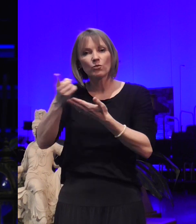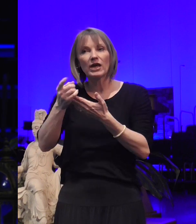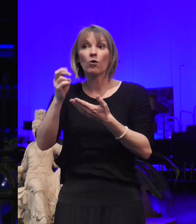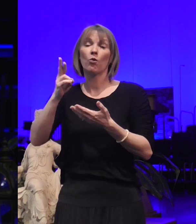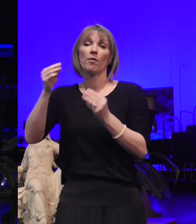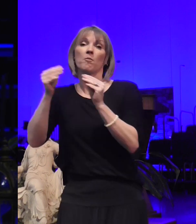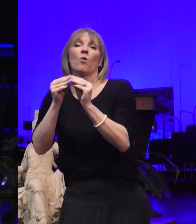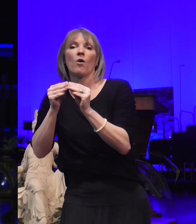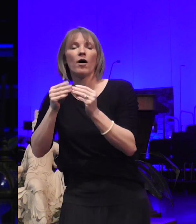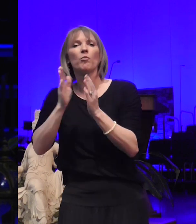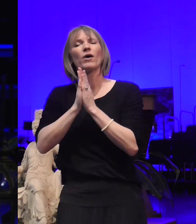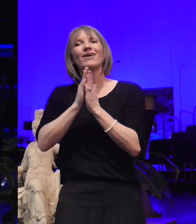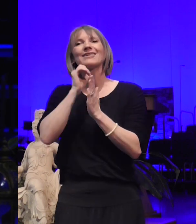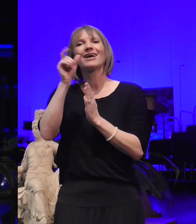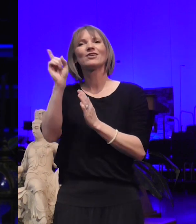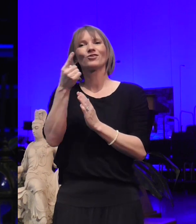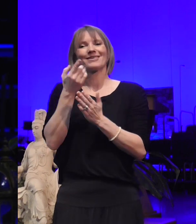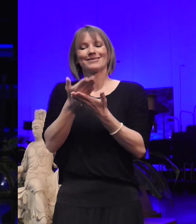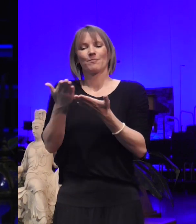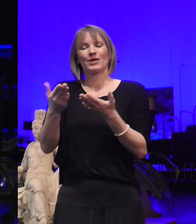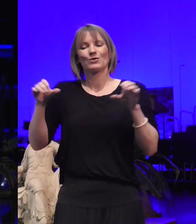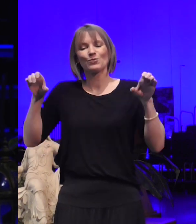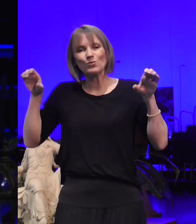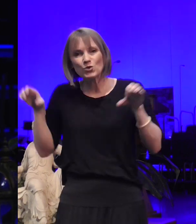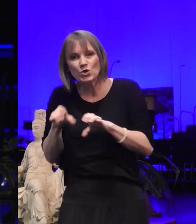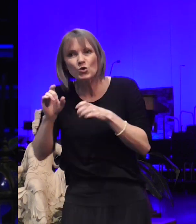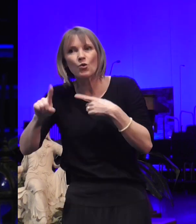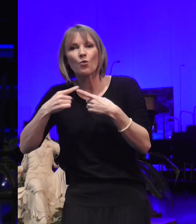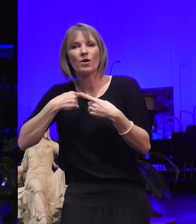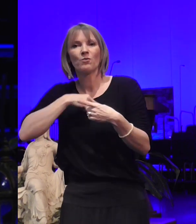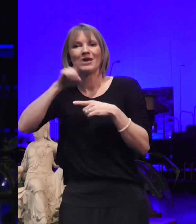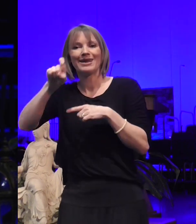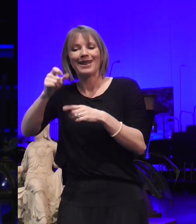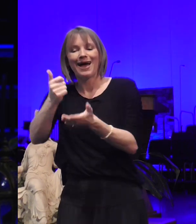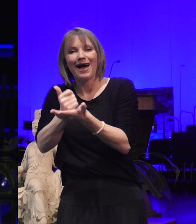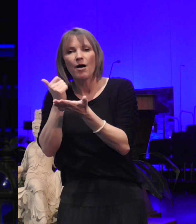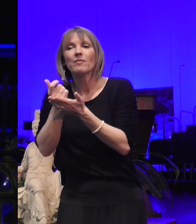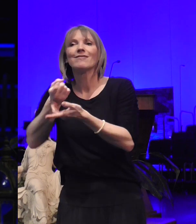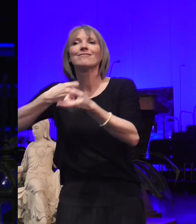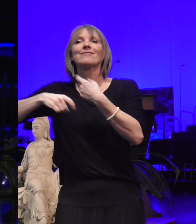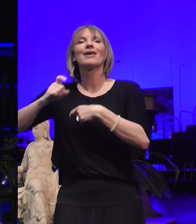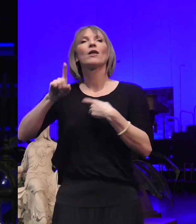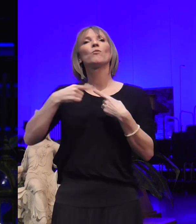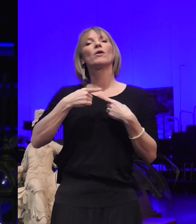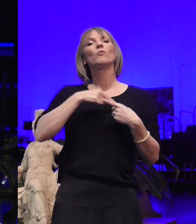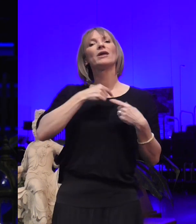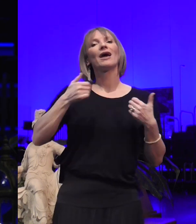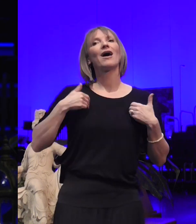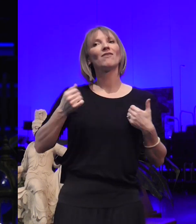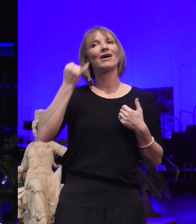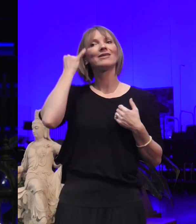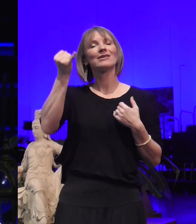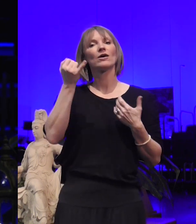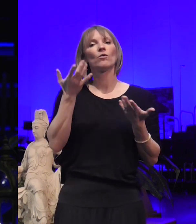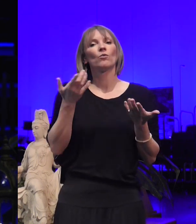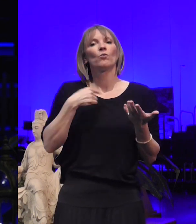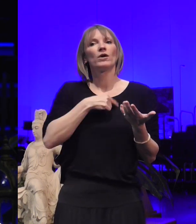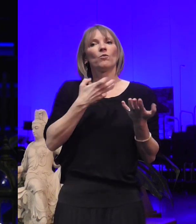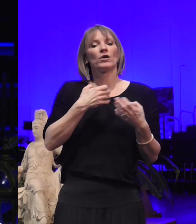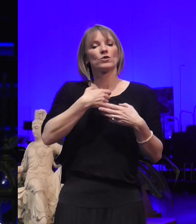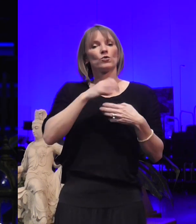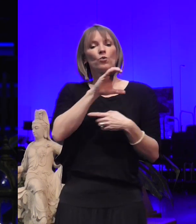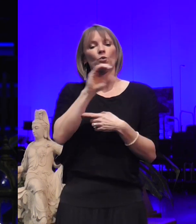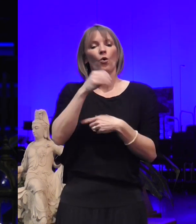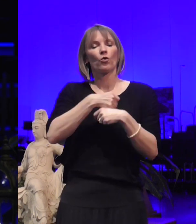That prayer isn't just something to do when we really need help, but when we have an idea of what we want to co-create with our life,